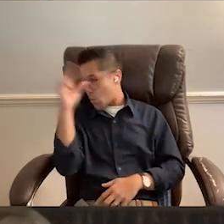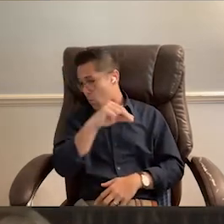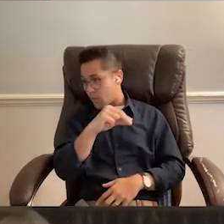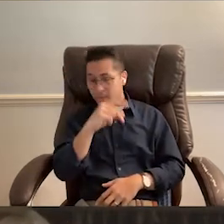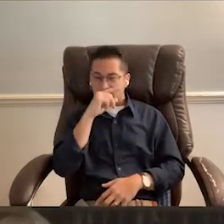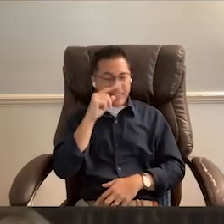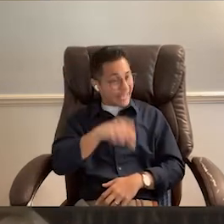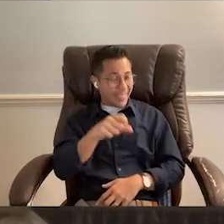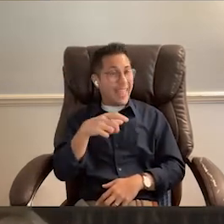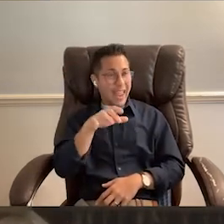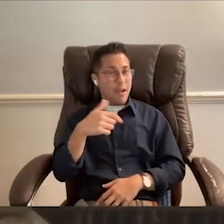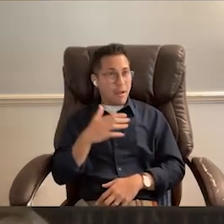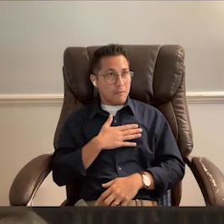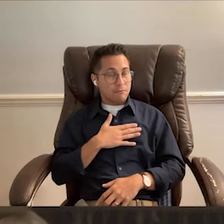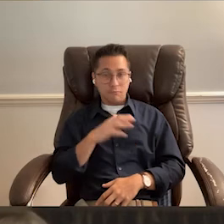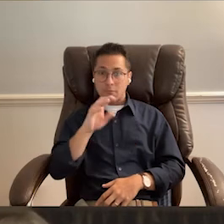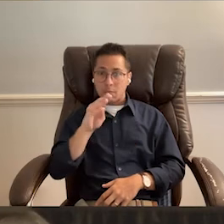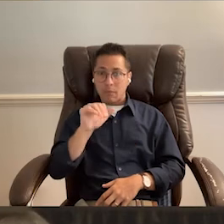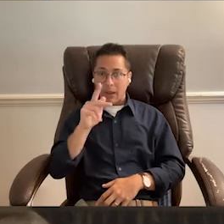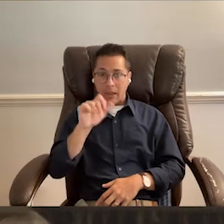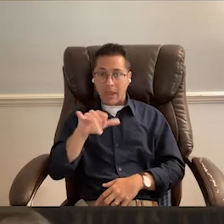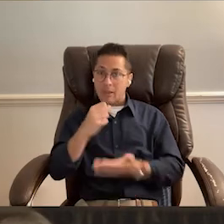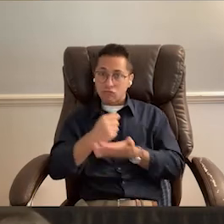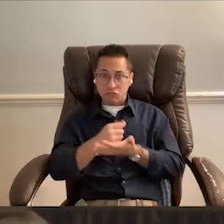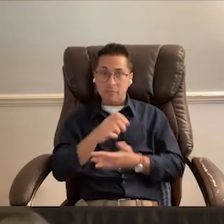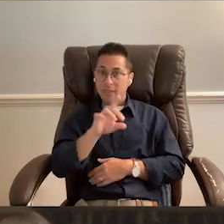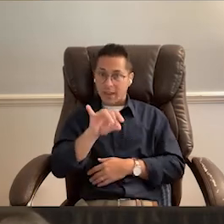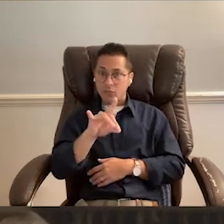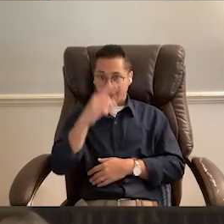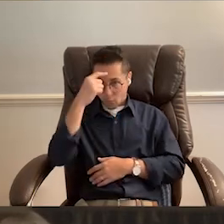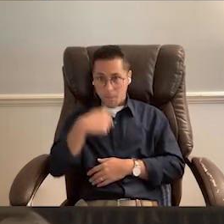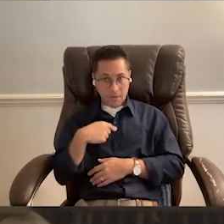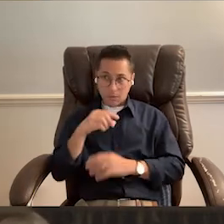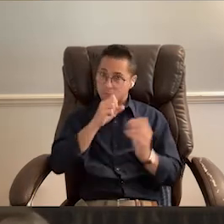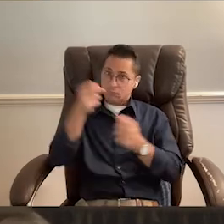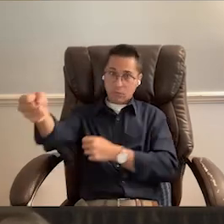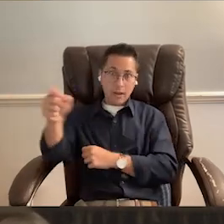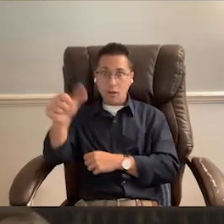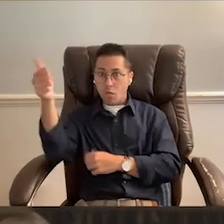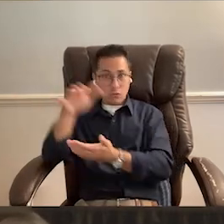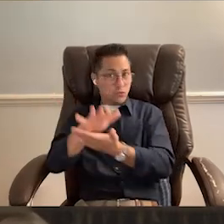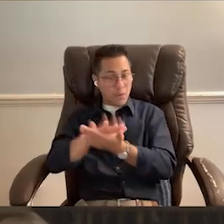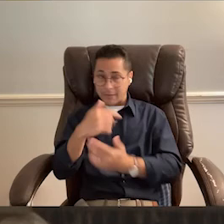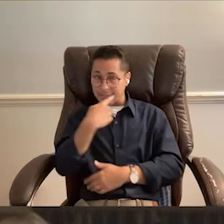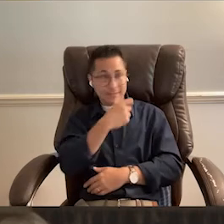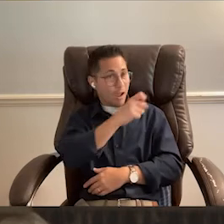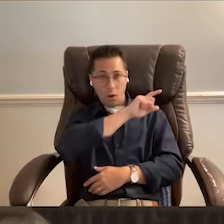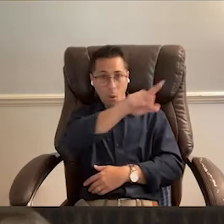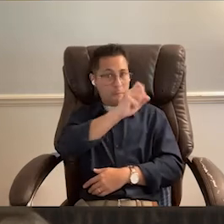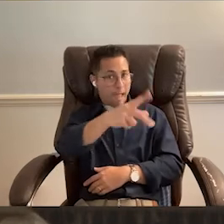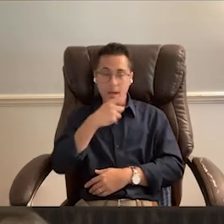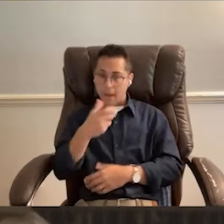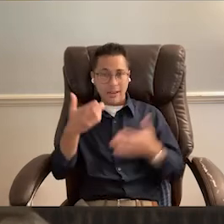had behavior, and then he didn't go back to that school, because Okay. they, like, I'm like, no, Yeah, actually, good they idea. had to do a whole, my case scholarship for me,